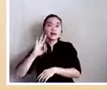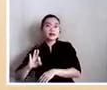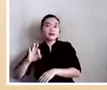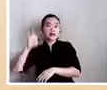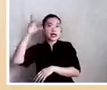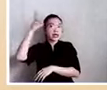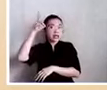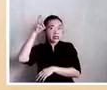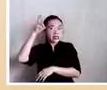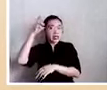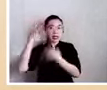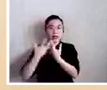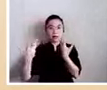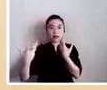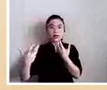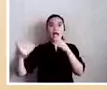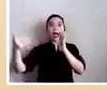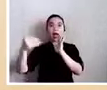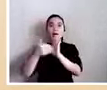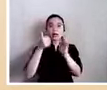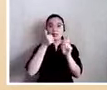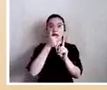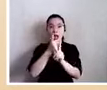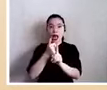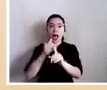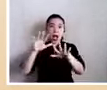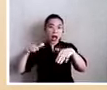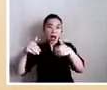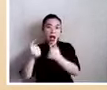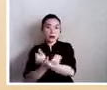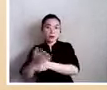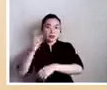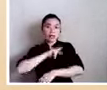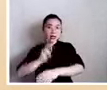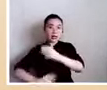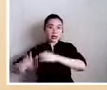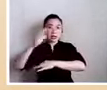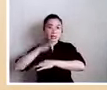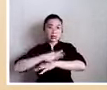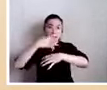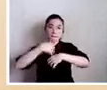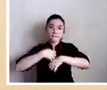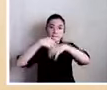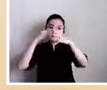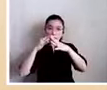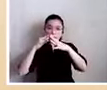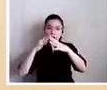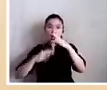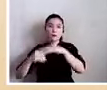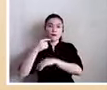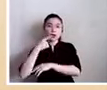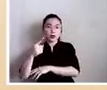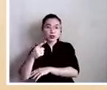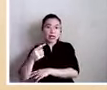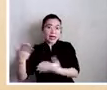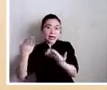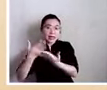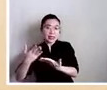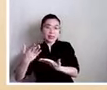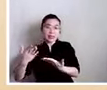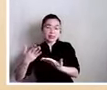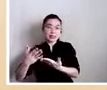himself, how will his kingdom stand? For you say that it is by Beelzebul that I drive